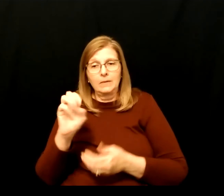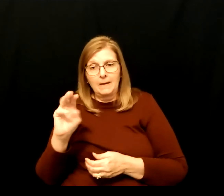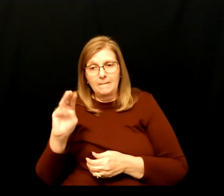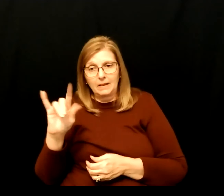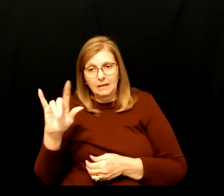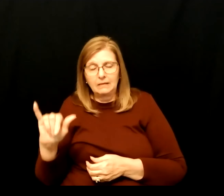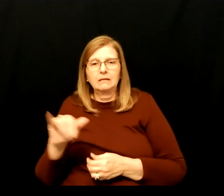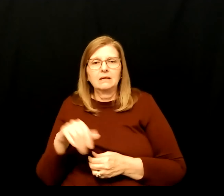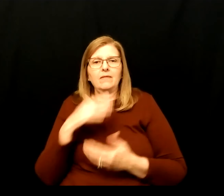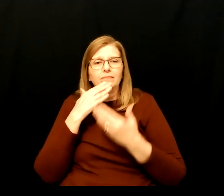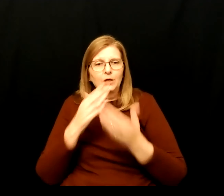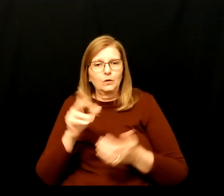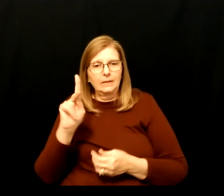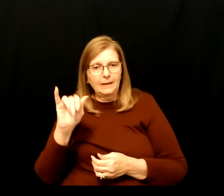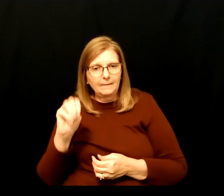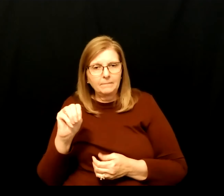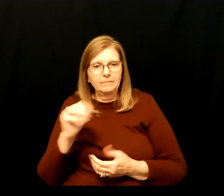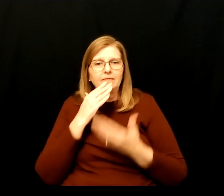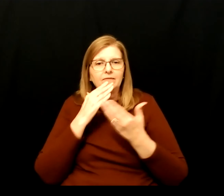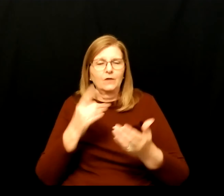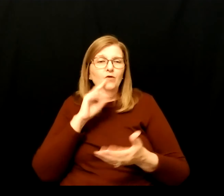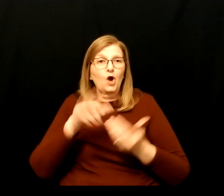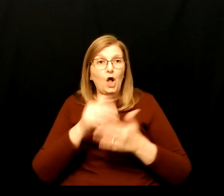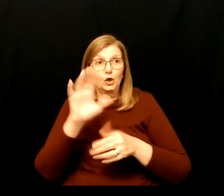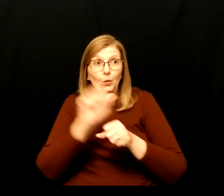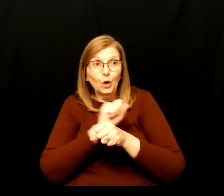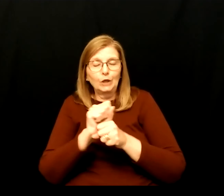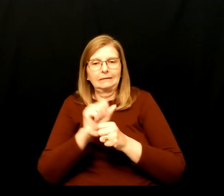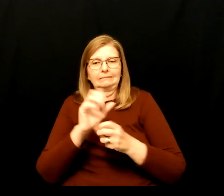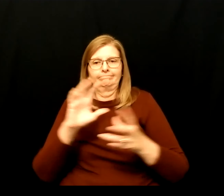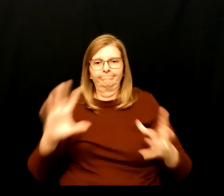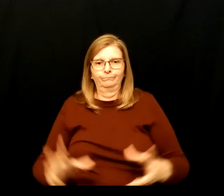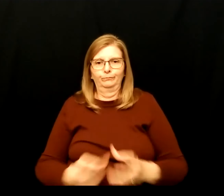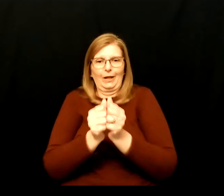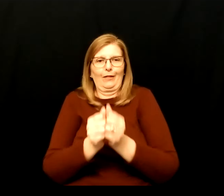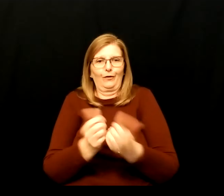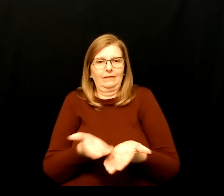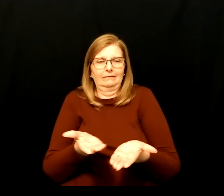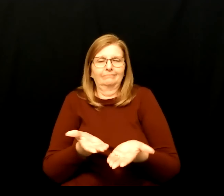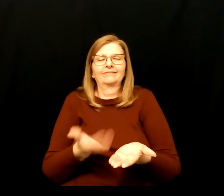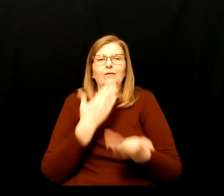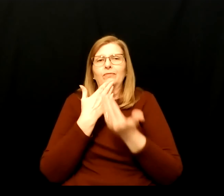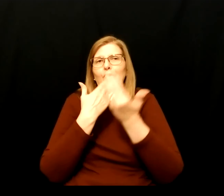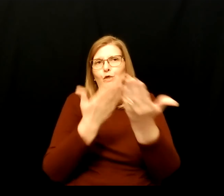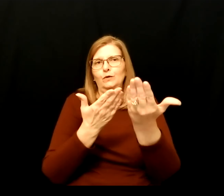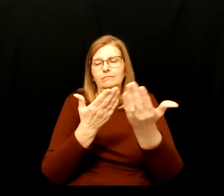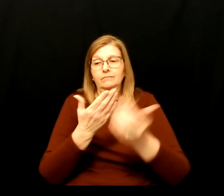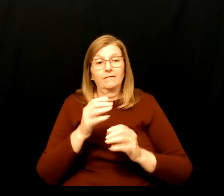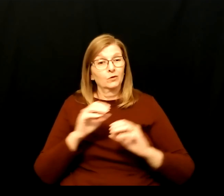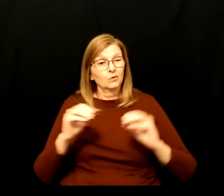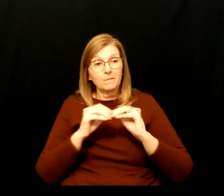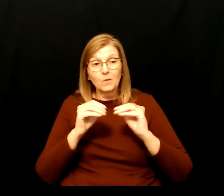Mullendor. Kim, thank you. Kim Osmani, thank you for all your work in getting this together. We appreciate that. So